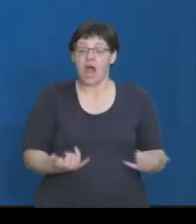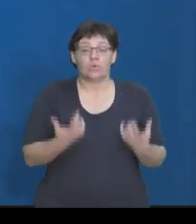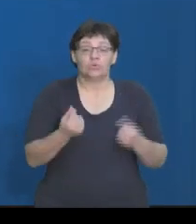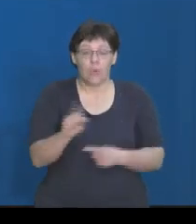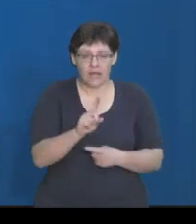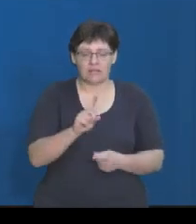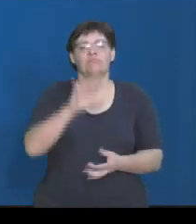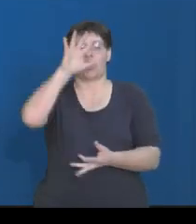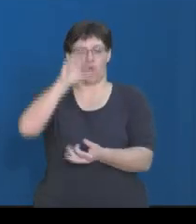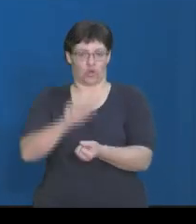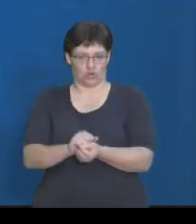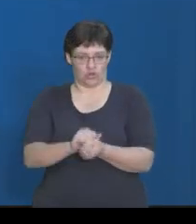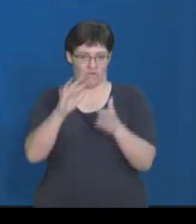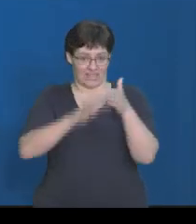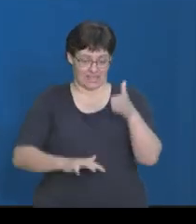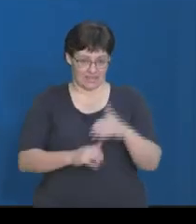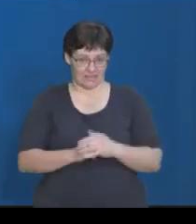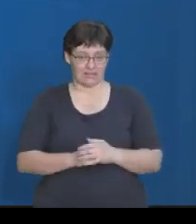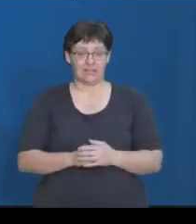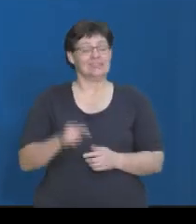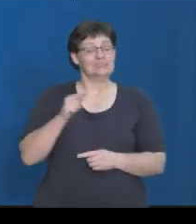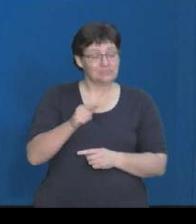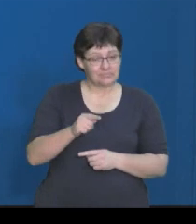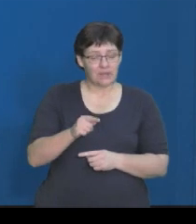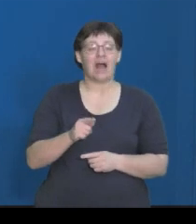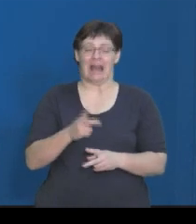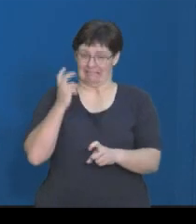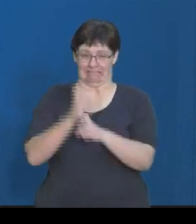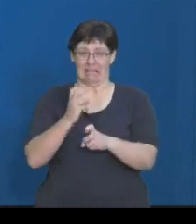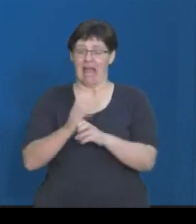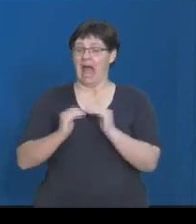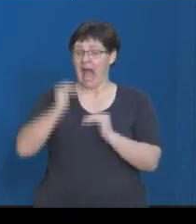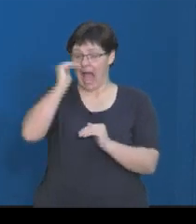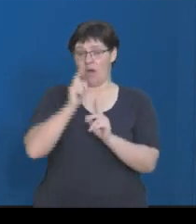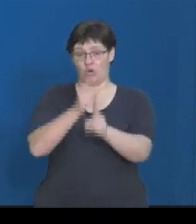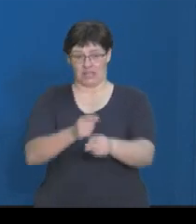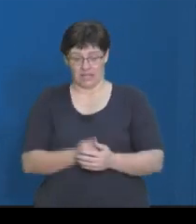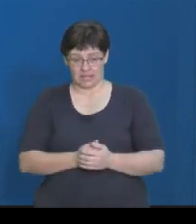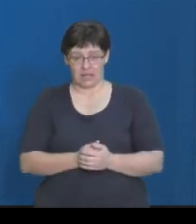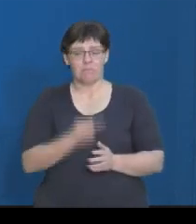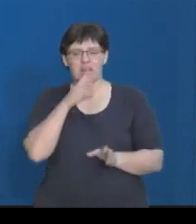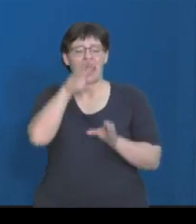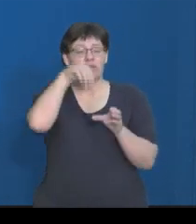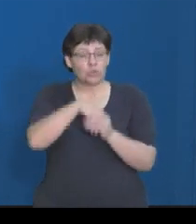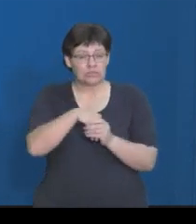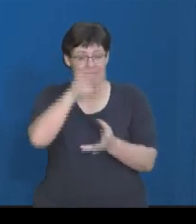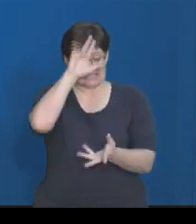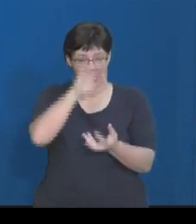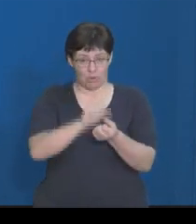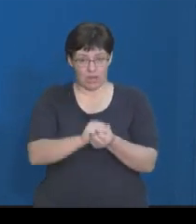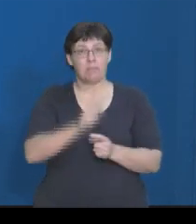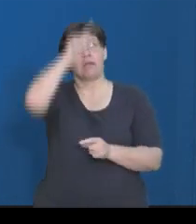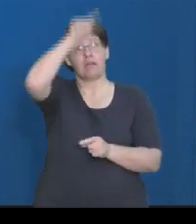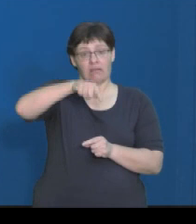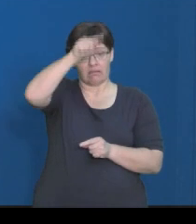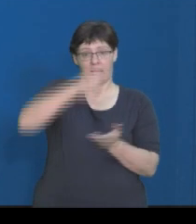to the conclusion part of the essay. This is a higher order conclusion that should include a brief summary of what you've